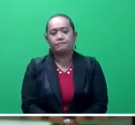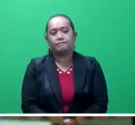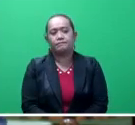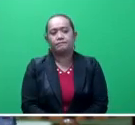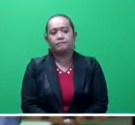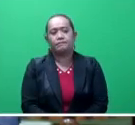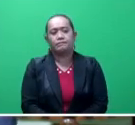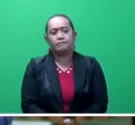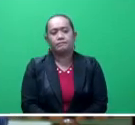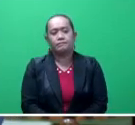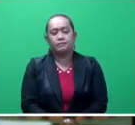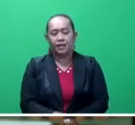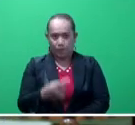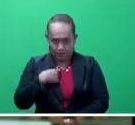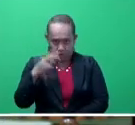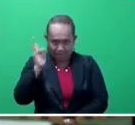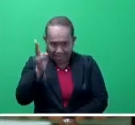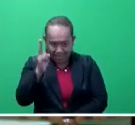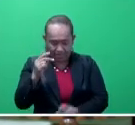I'll read that line again.